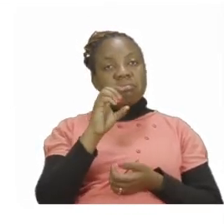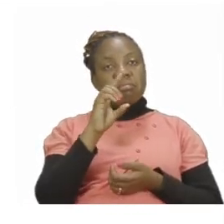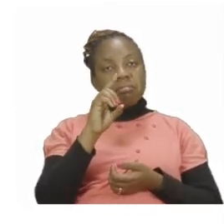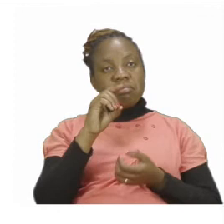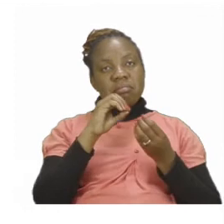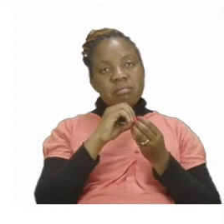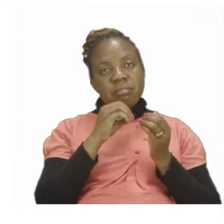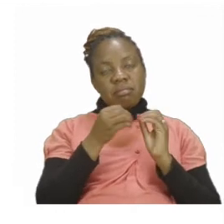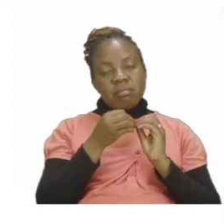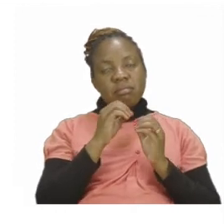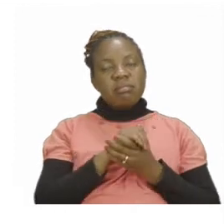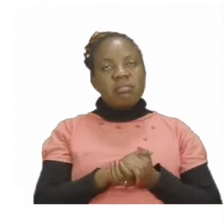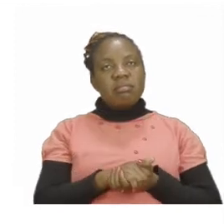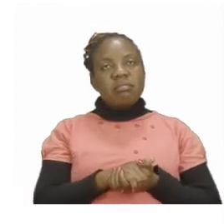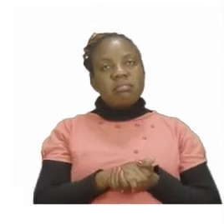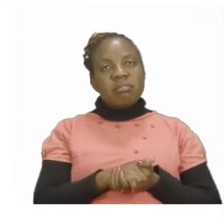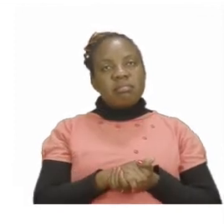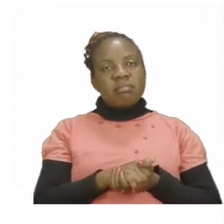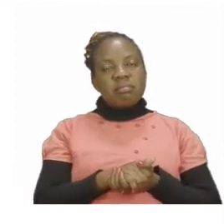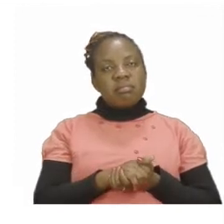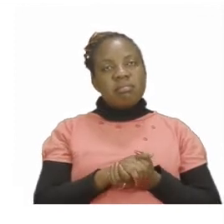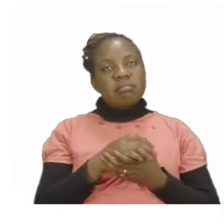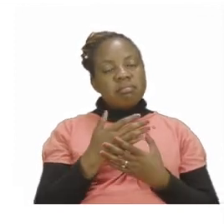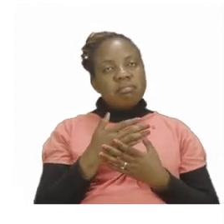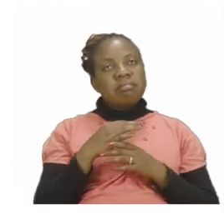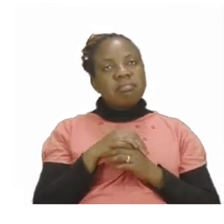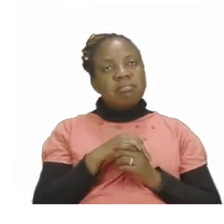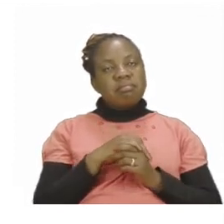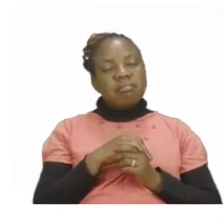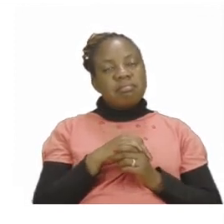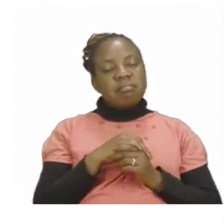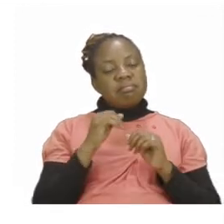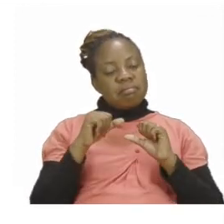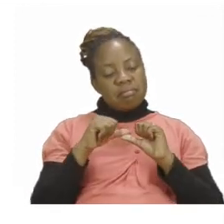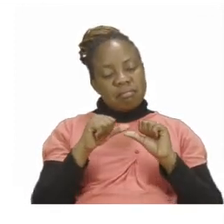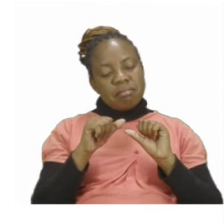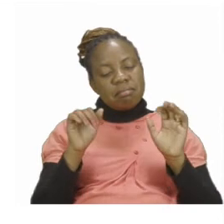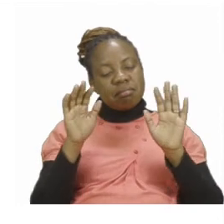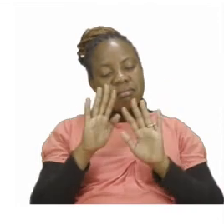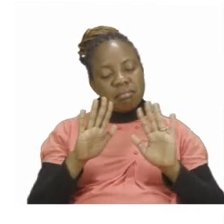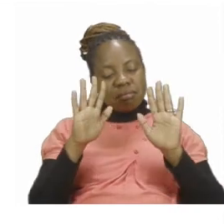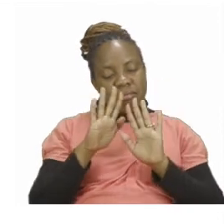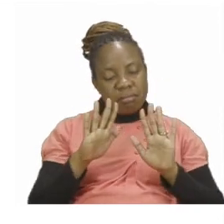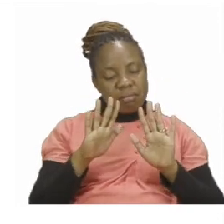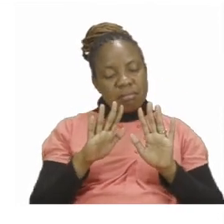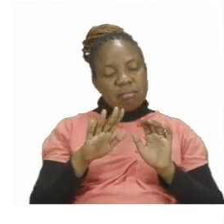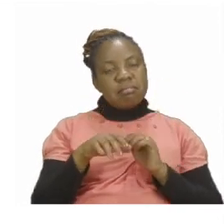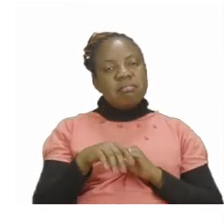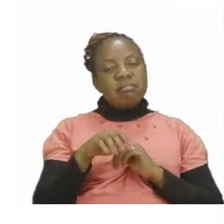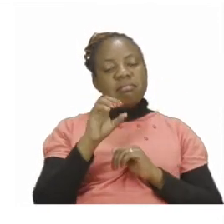job. So now you have to go ahead and color your odd number